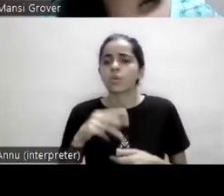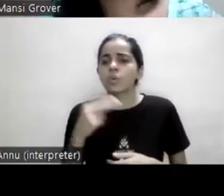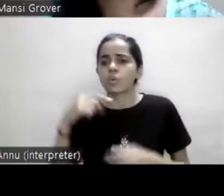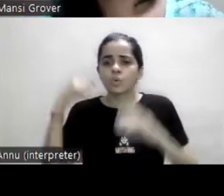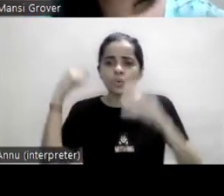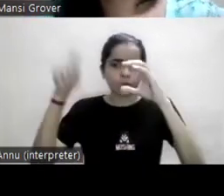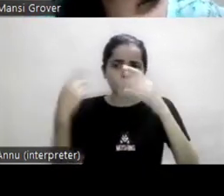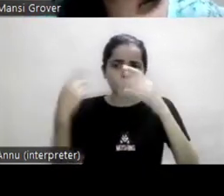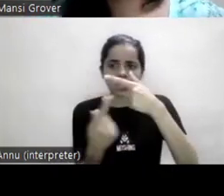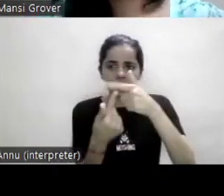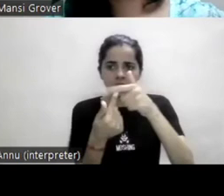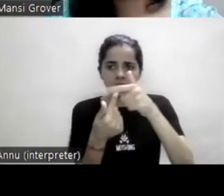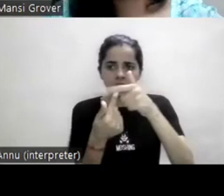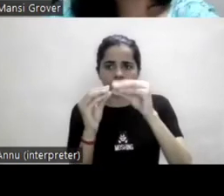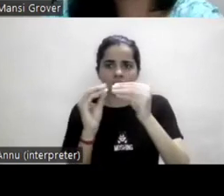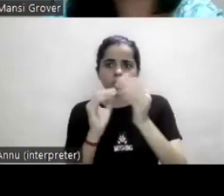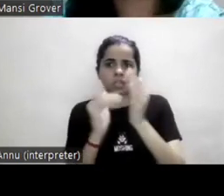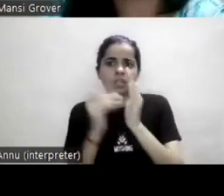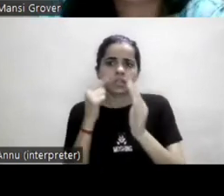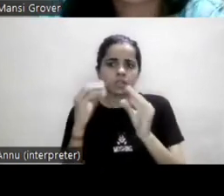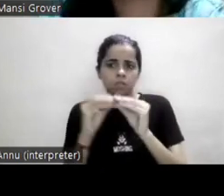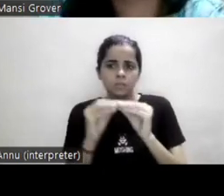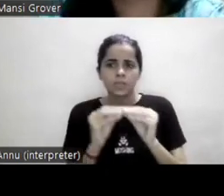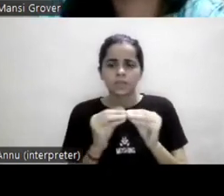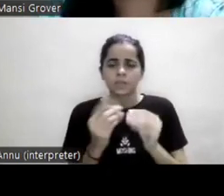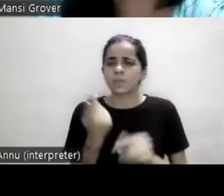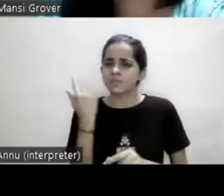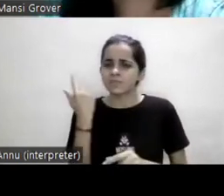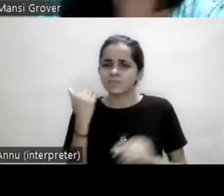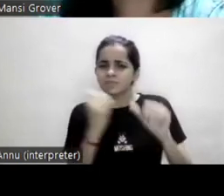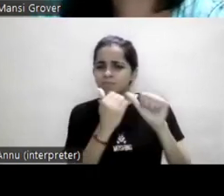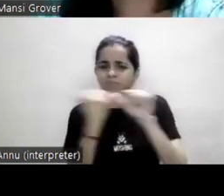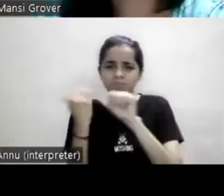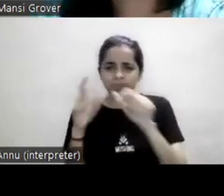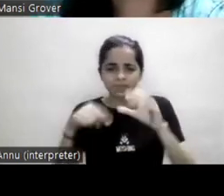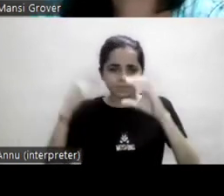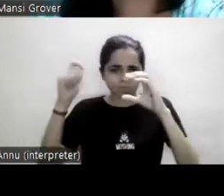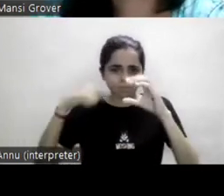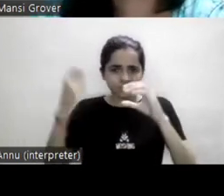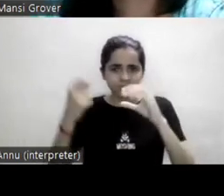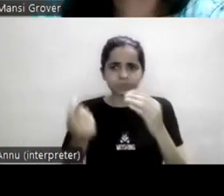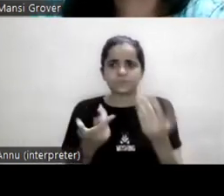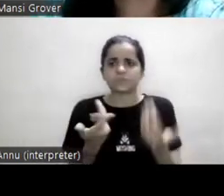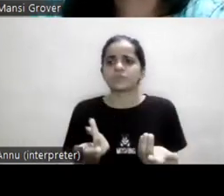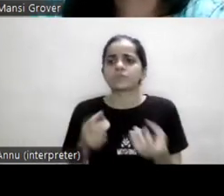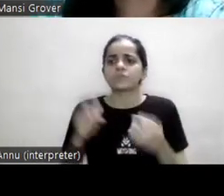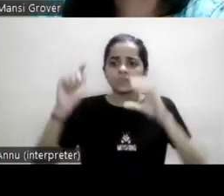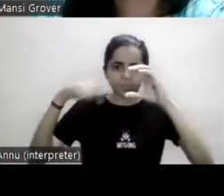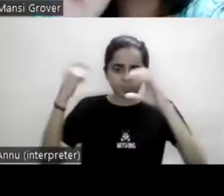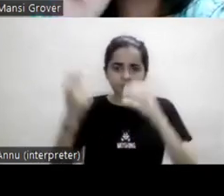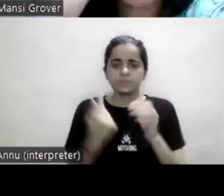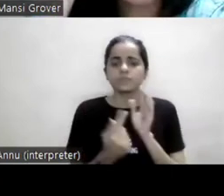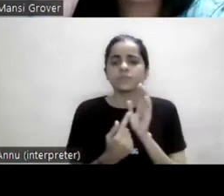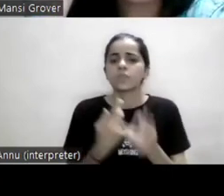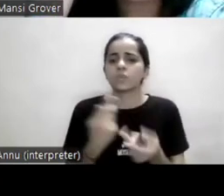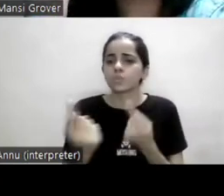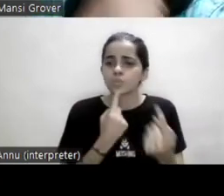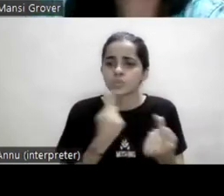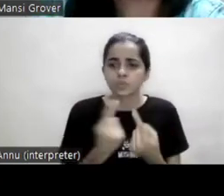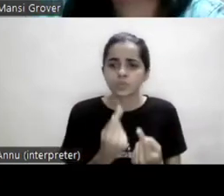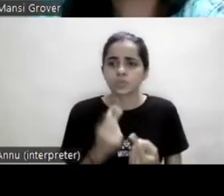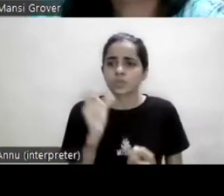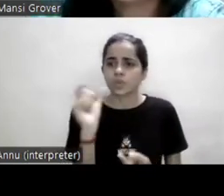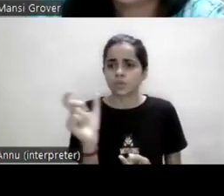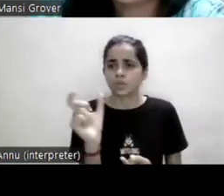I just showed just a few minutes back, you saw Tehzeeb talking about how she uses the